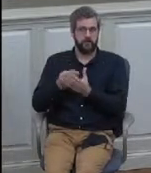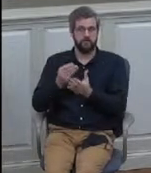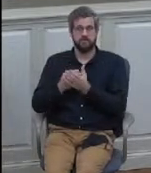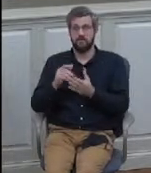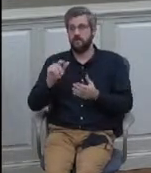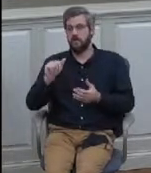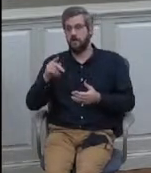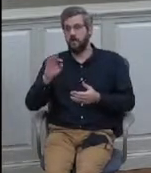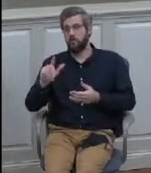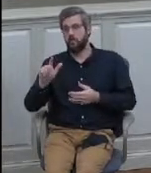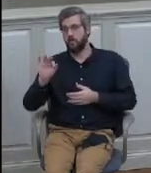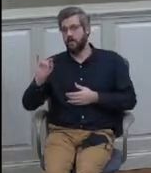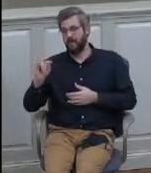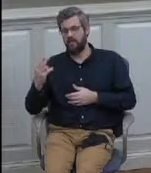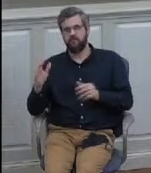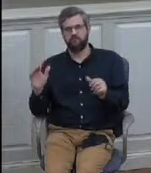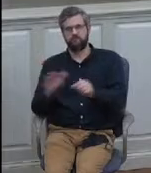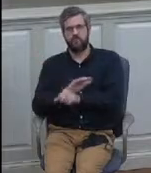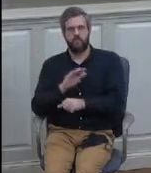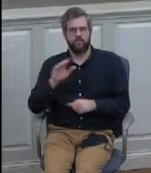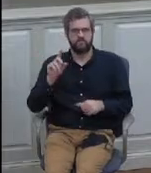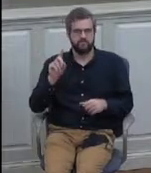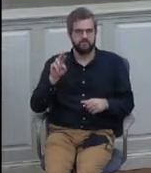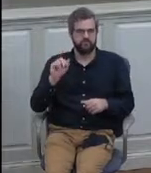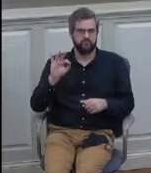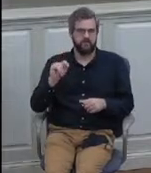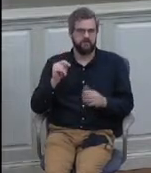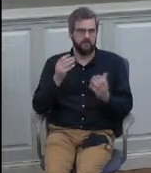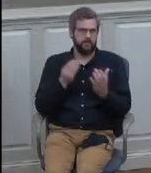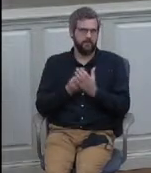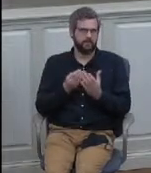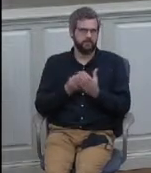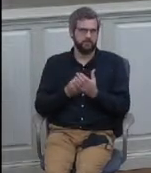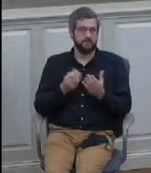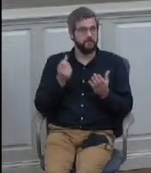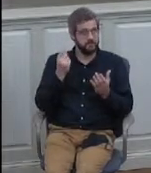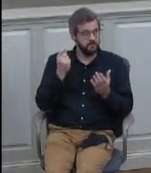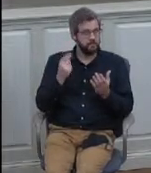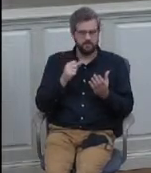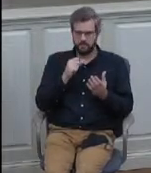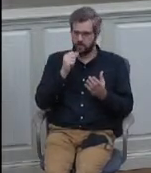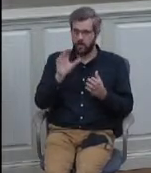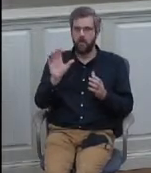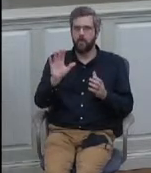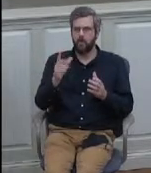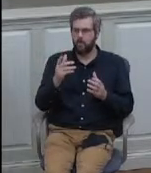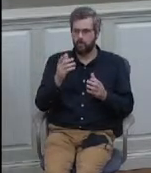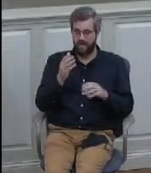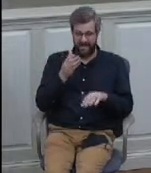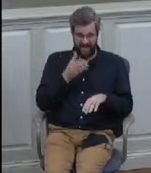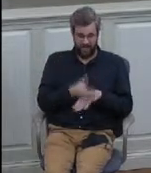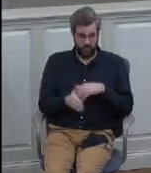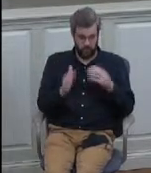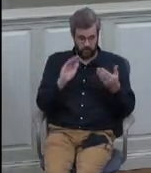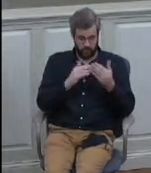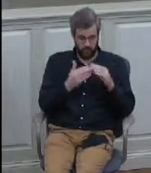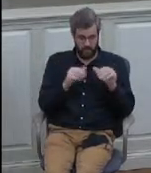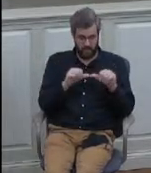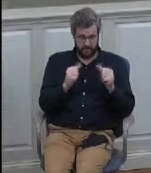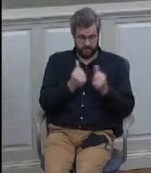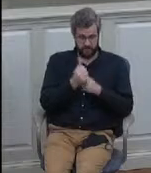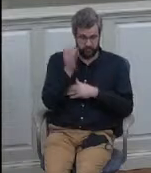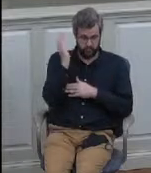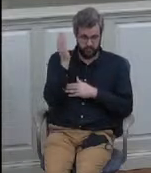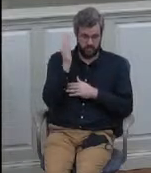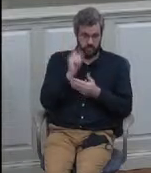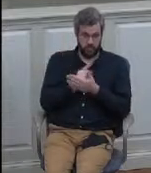get a full draft budget assembled. Absent the or after the community agency presentations